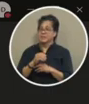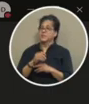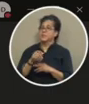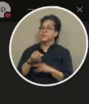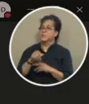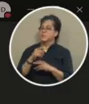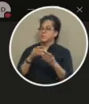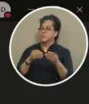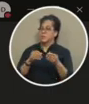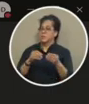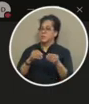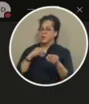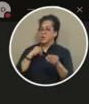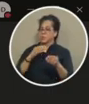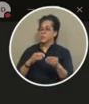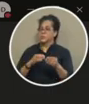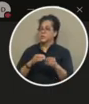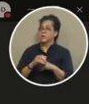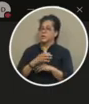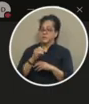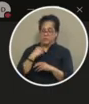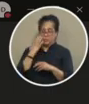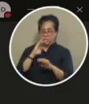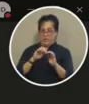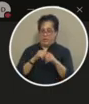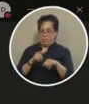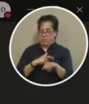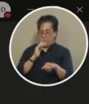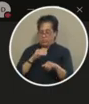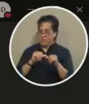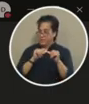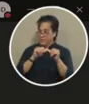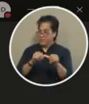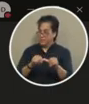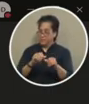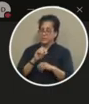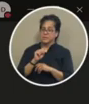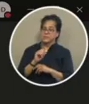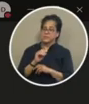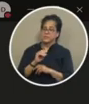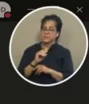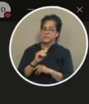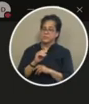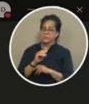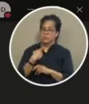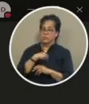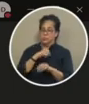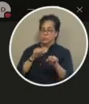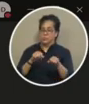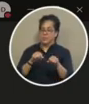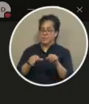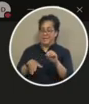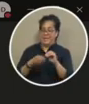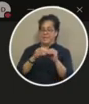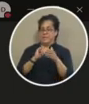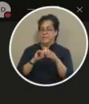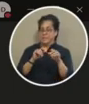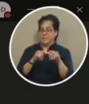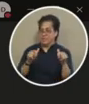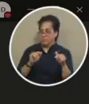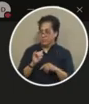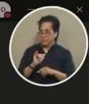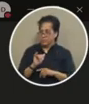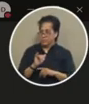rental property owners, and because we don't know how long this is going to last, and so if we can add that language as well,